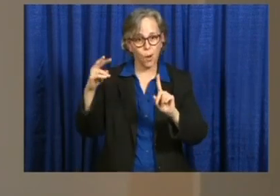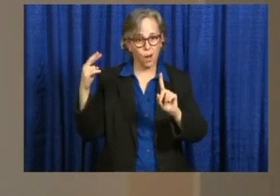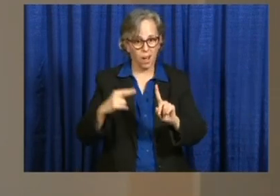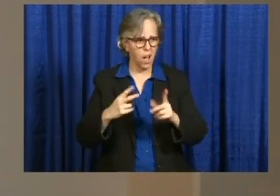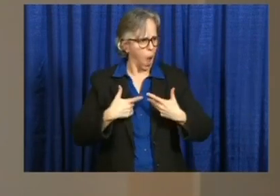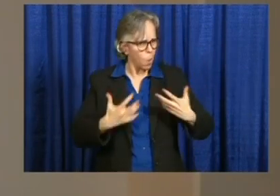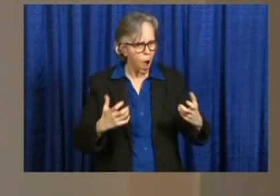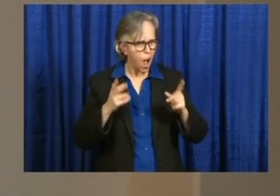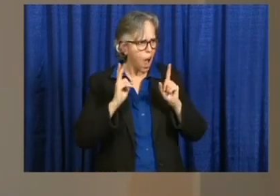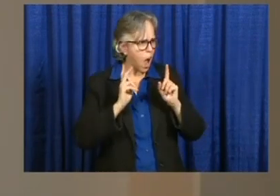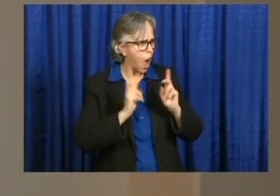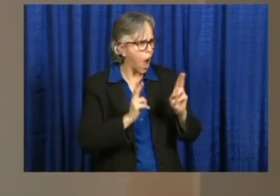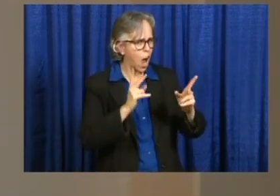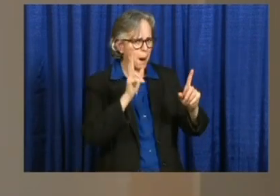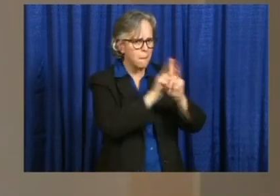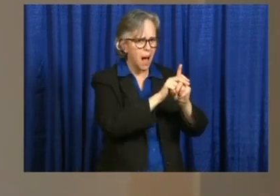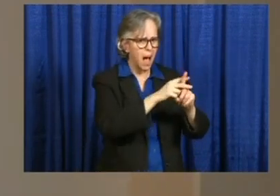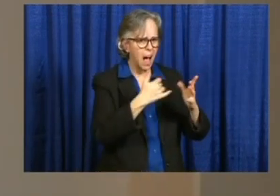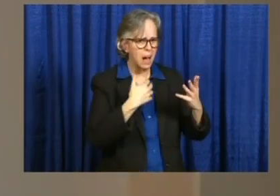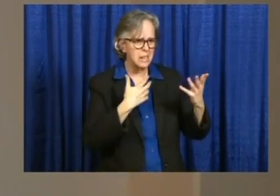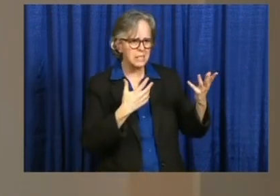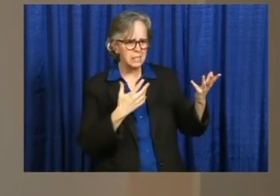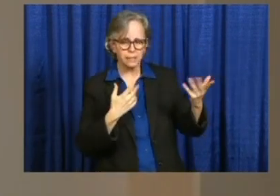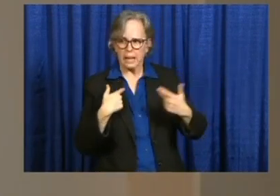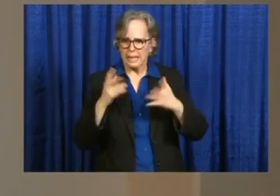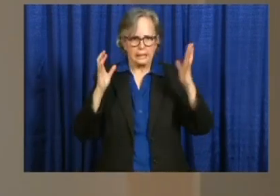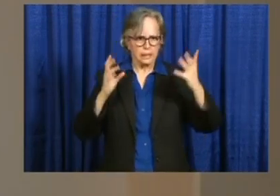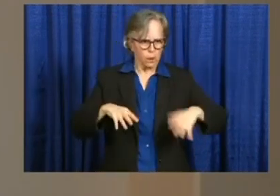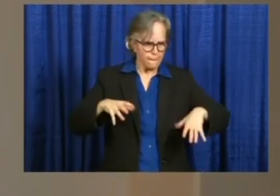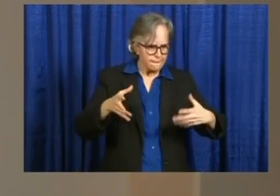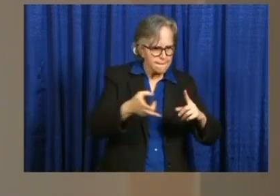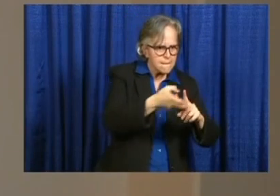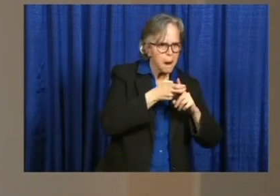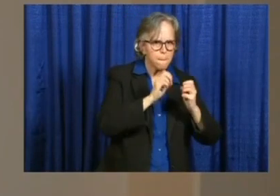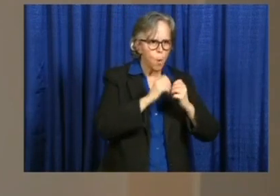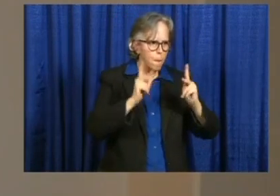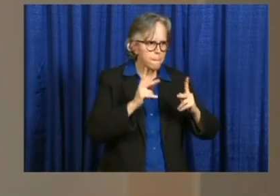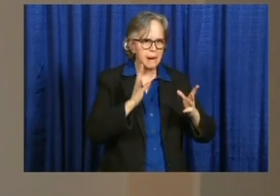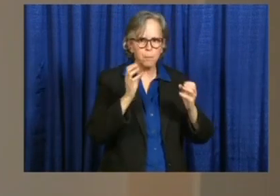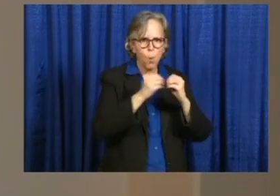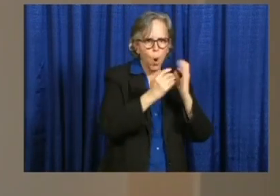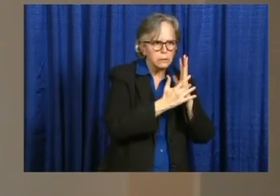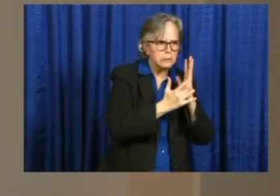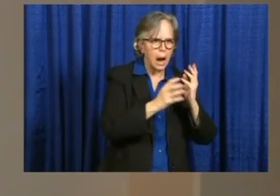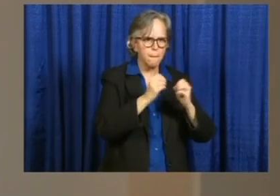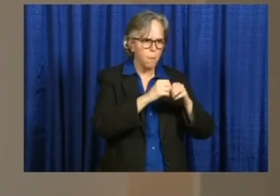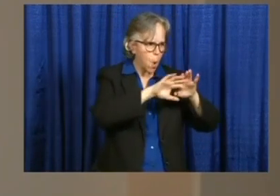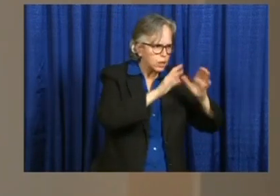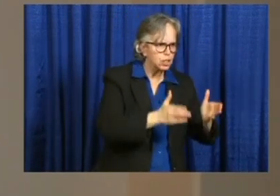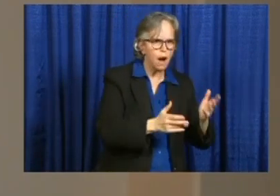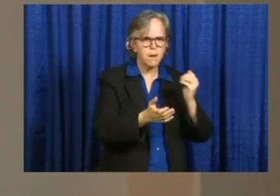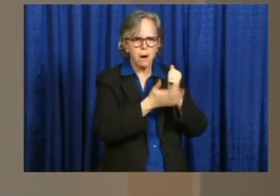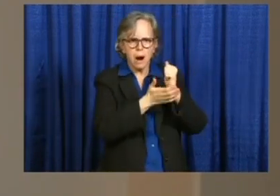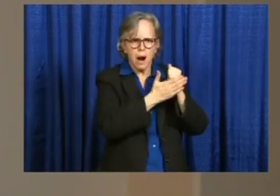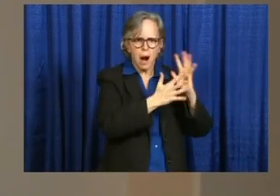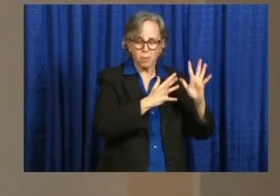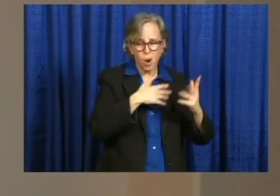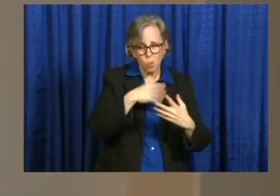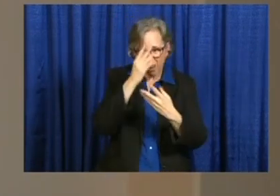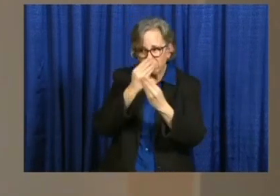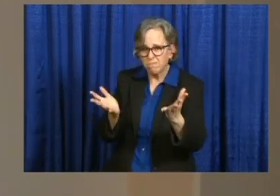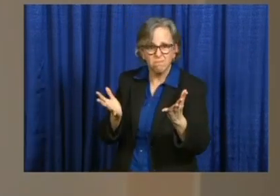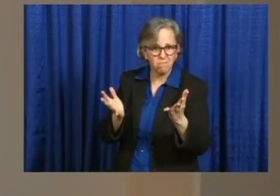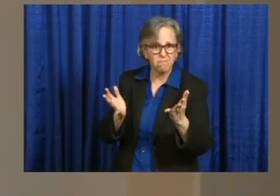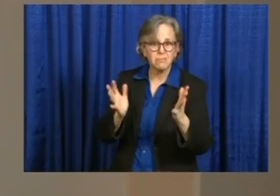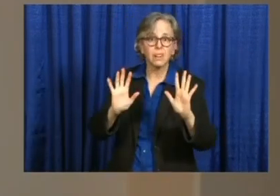even more resources than they already had toward solving this problem. So I wanted you to know that, wanted you to hear that, and understand